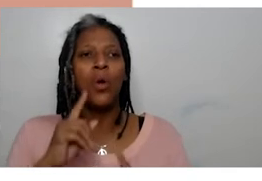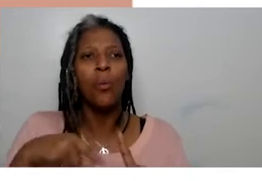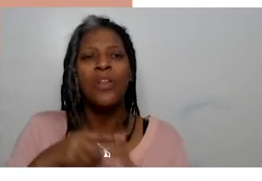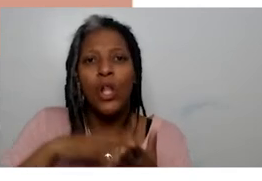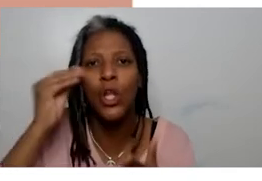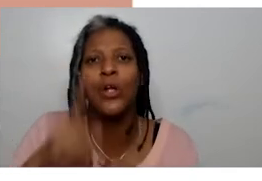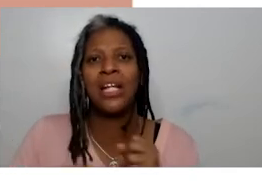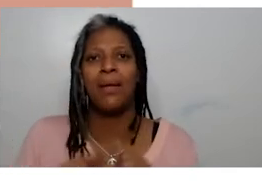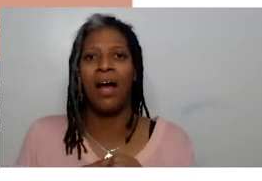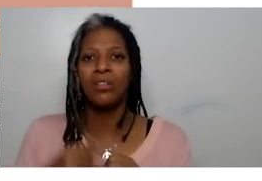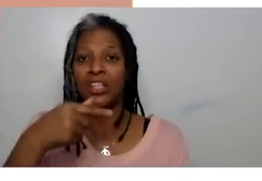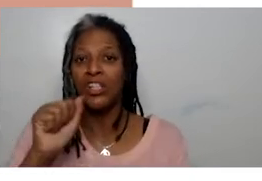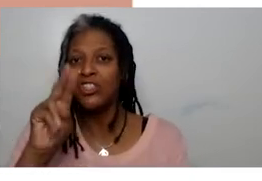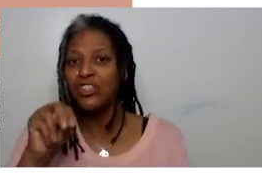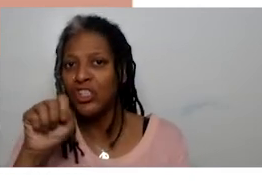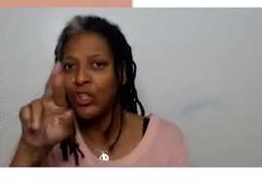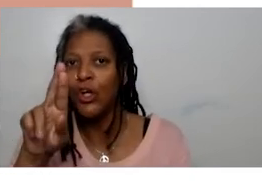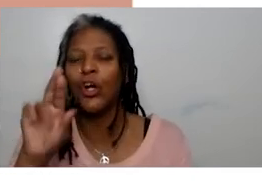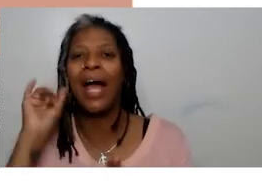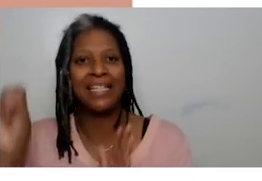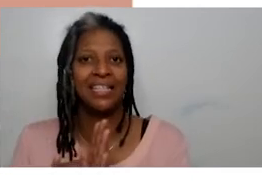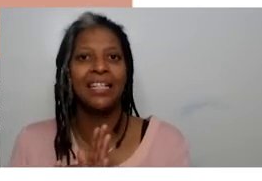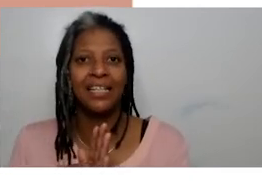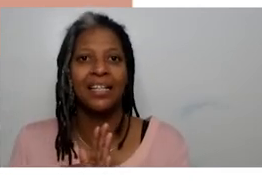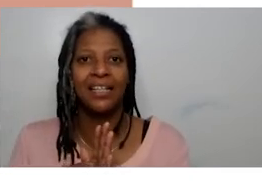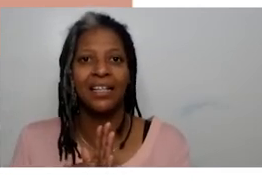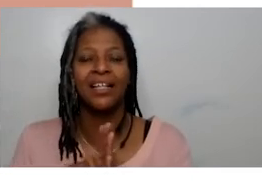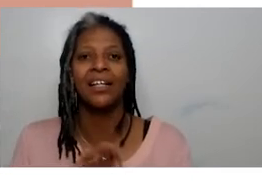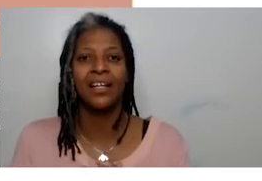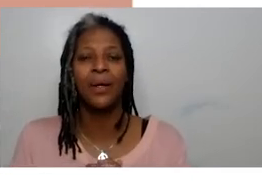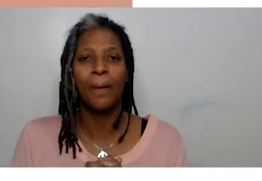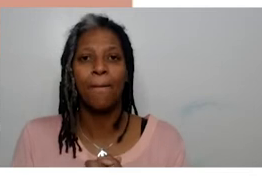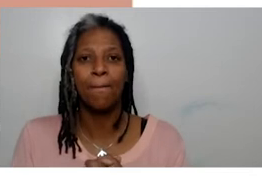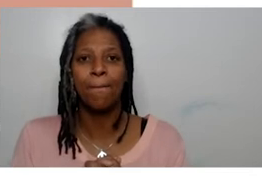orientation, it differs. That's why there's not words for the chart on how it works for